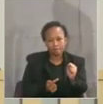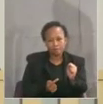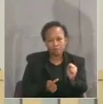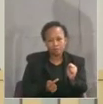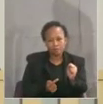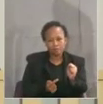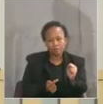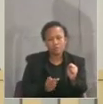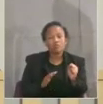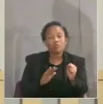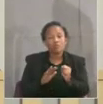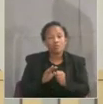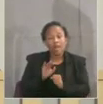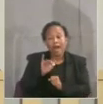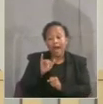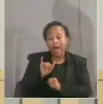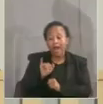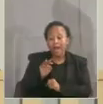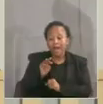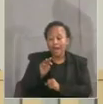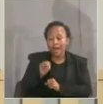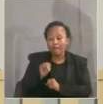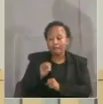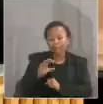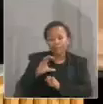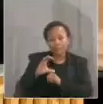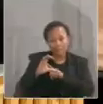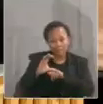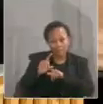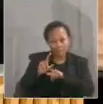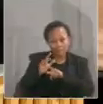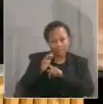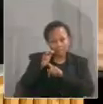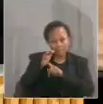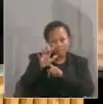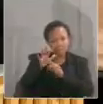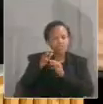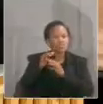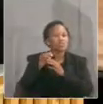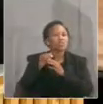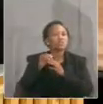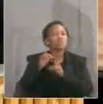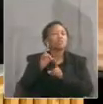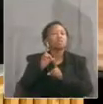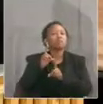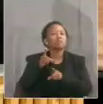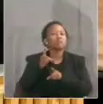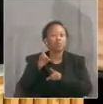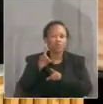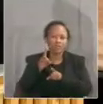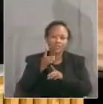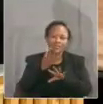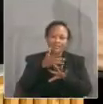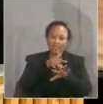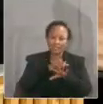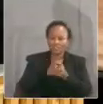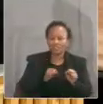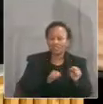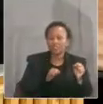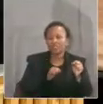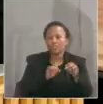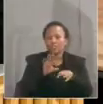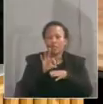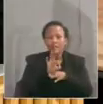the IMC had directed that an integrated strategic plan needs